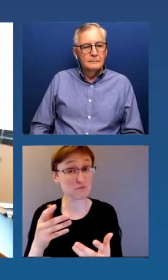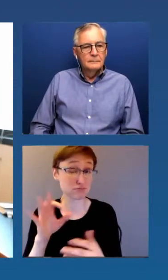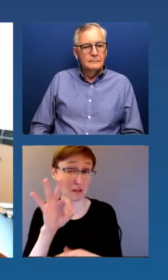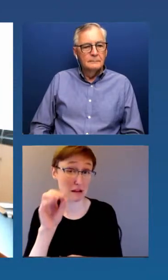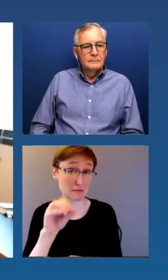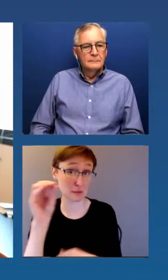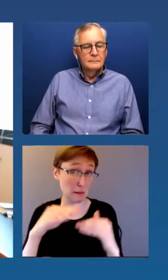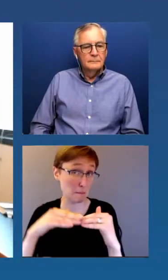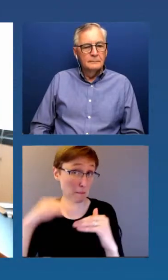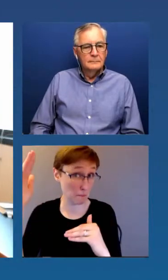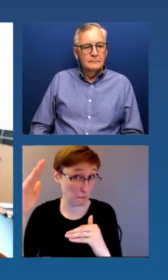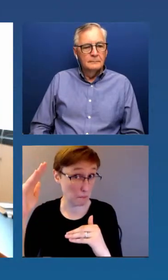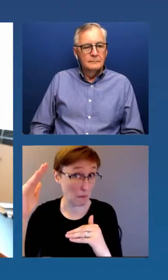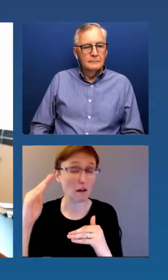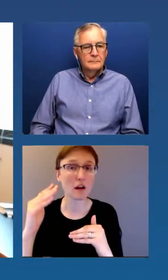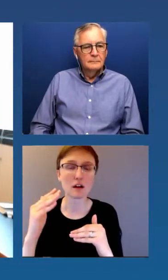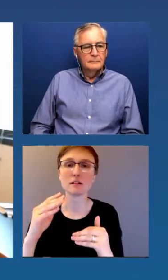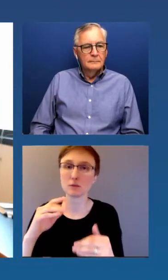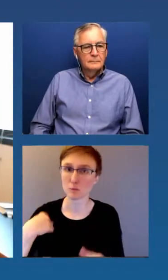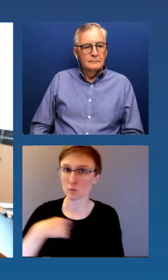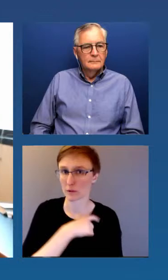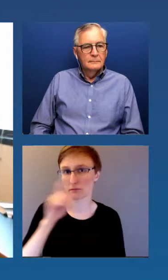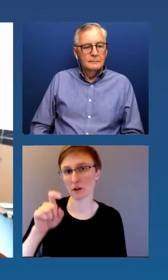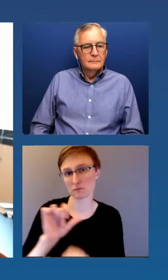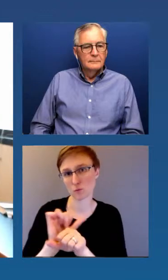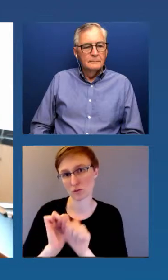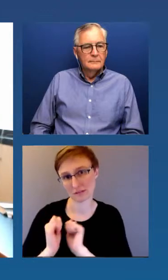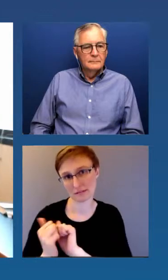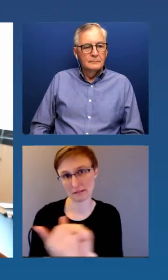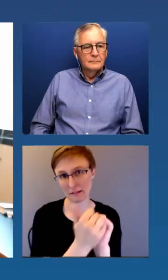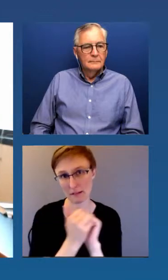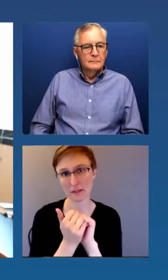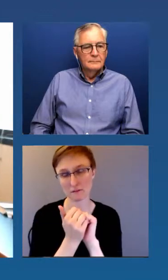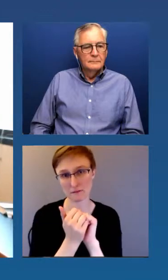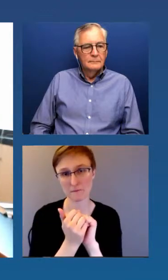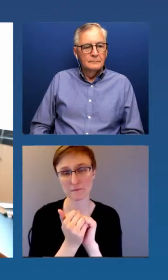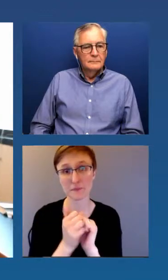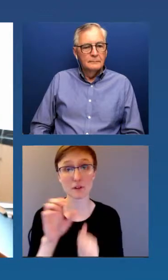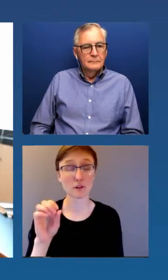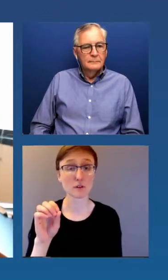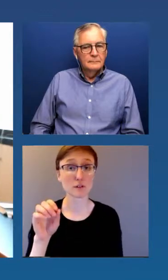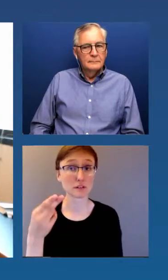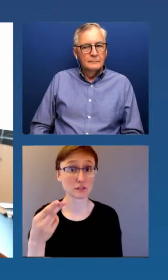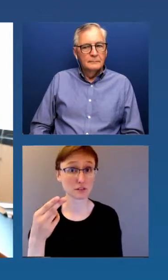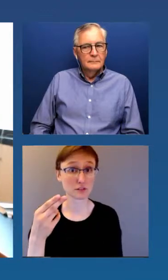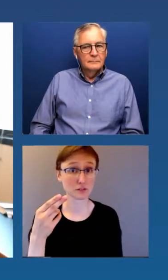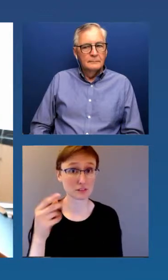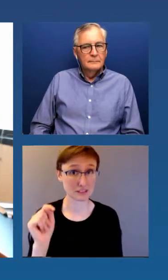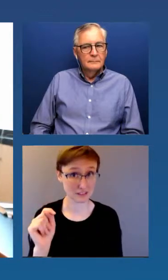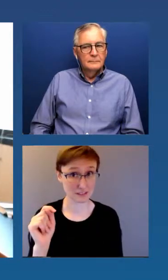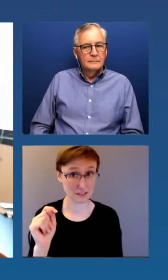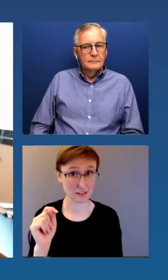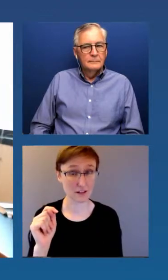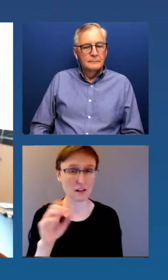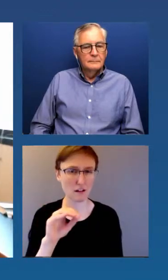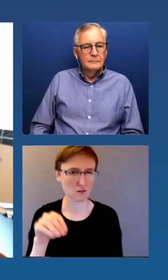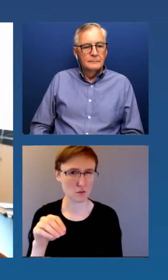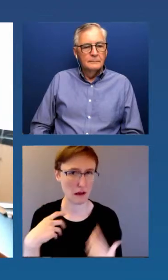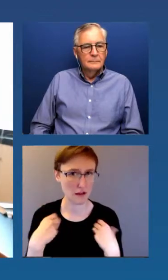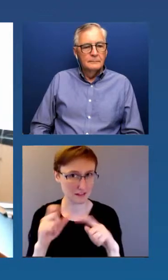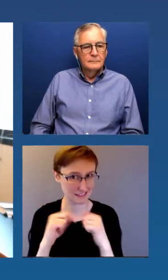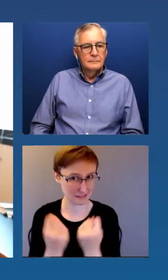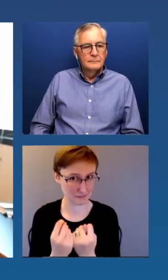needs us to be a collective effort. The Ottawa Health Team, Équipe Santé Ottawa, is a collaborative of 70 plus